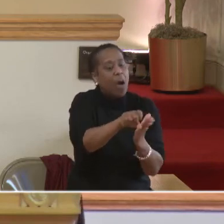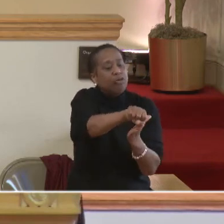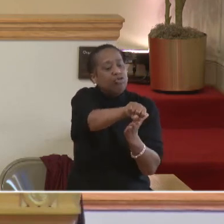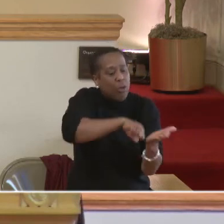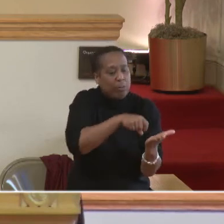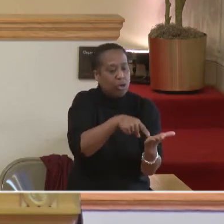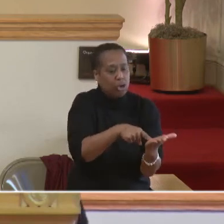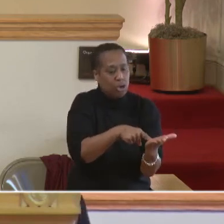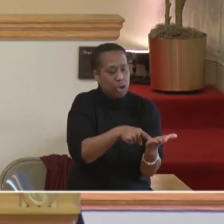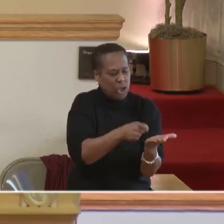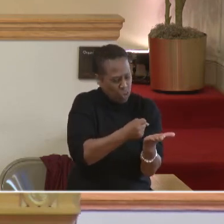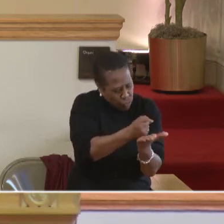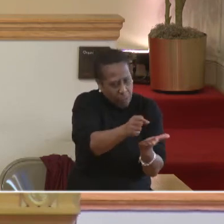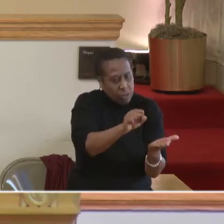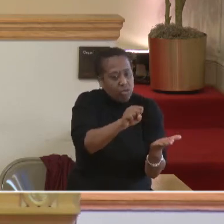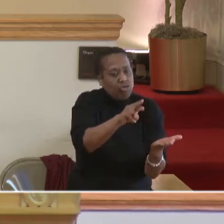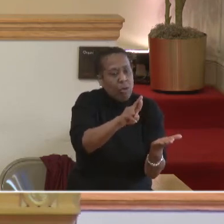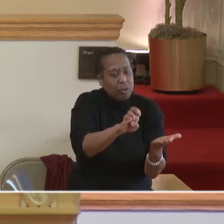scripture.